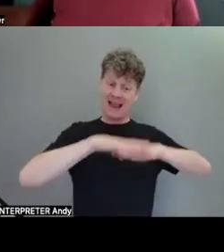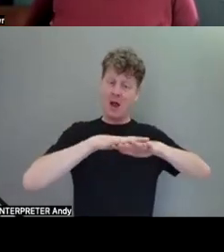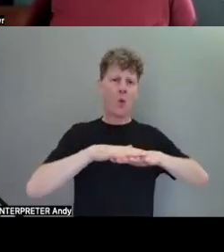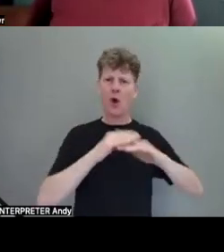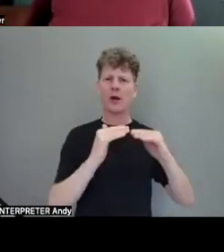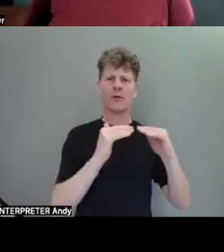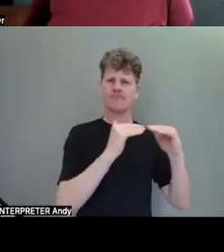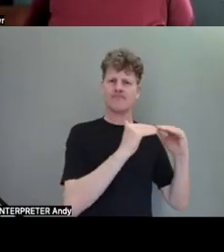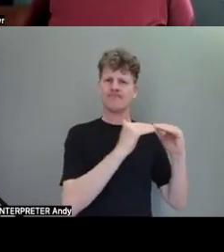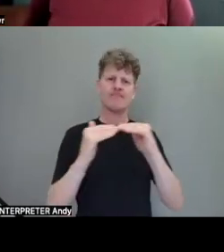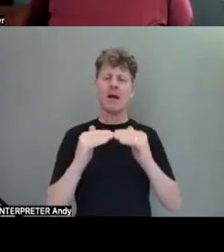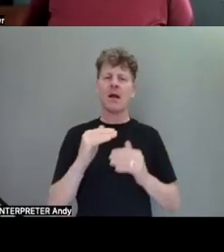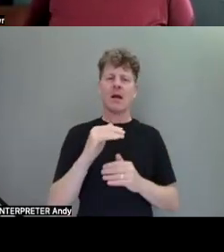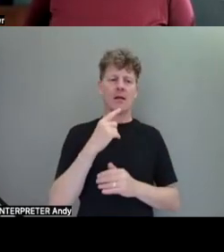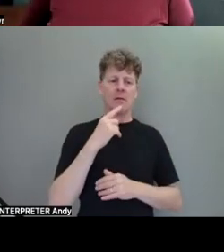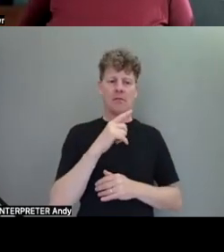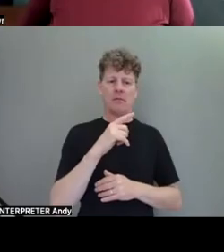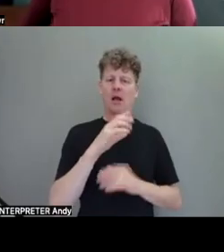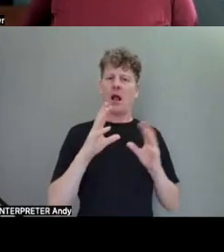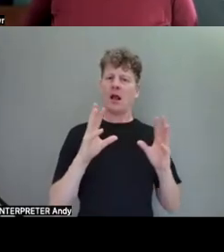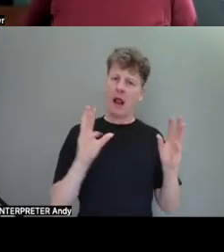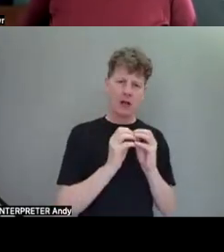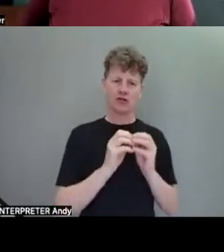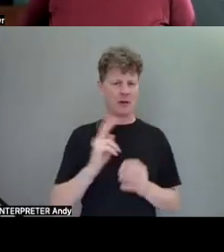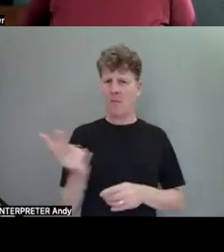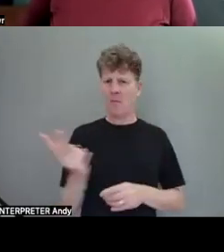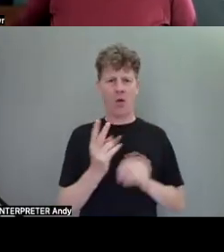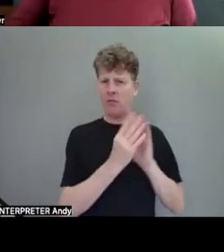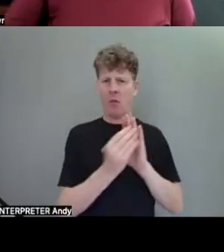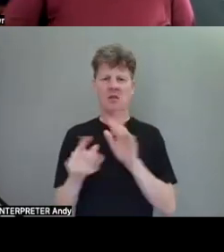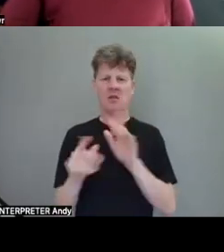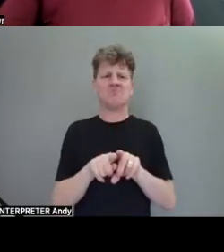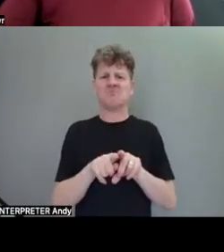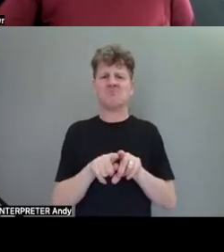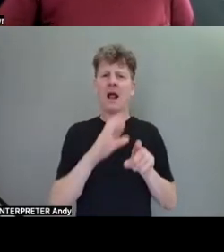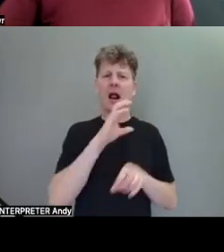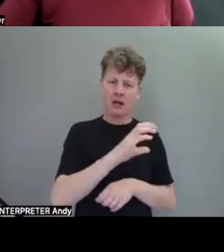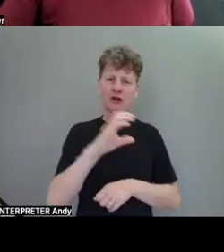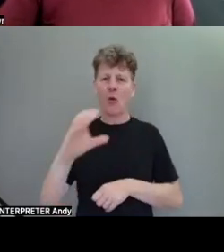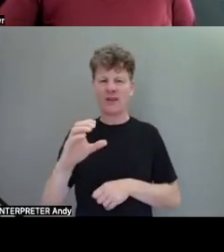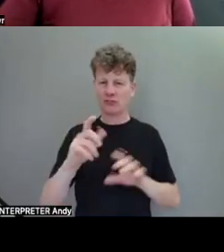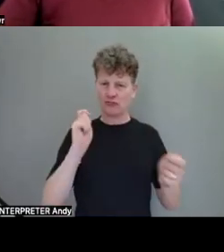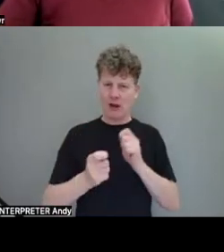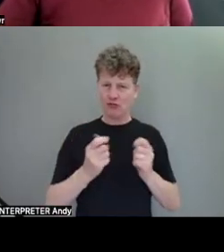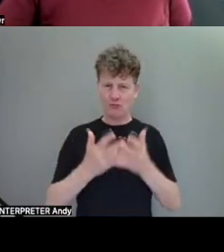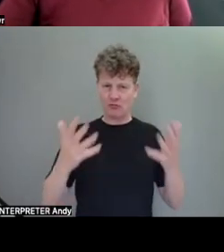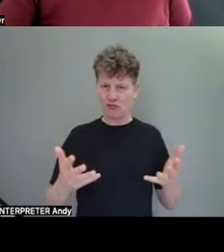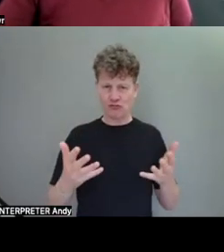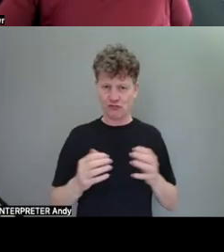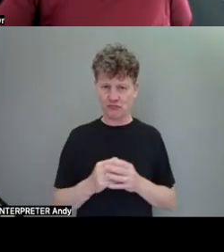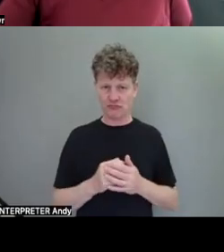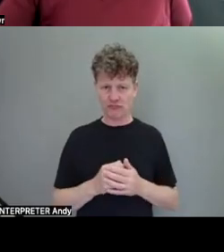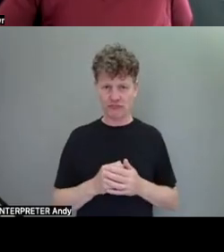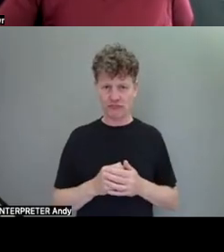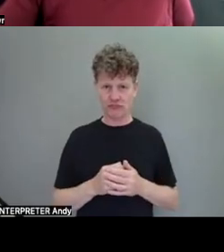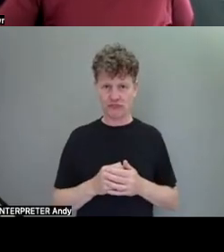its clustering in both models. So the clustering coefficient doesn't really change much, regardless of whether